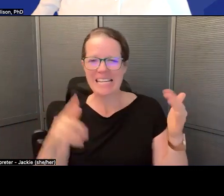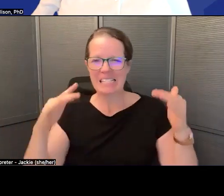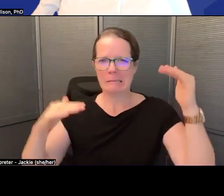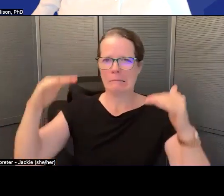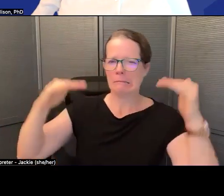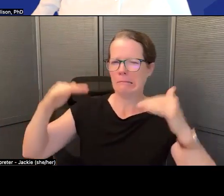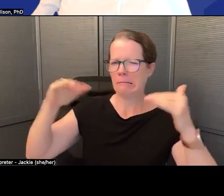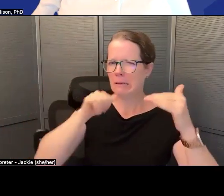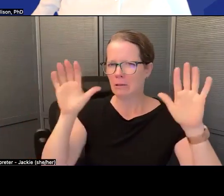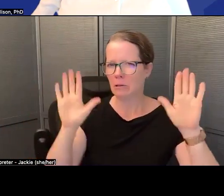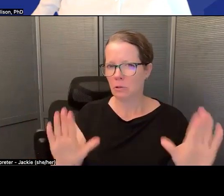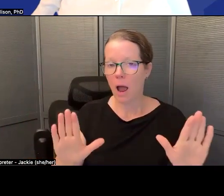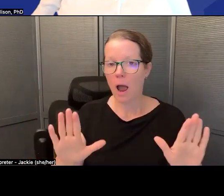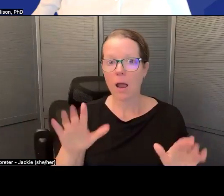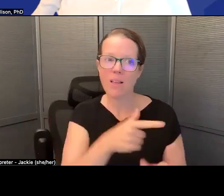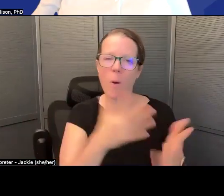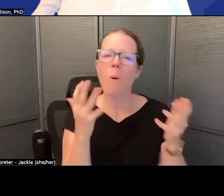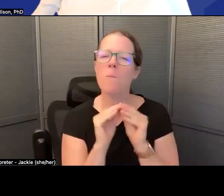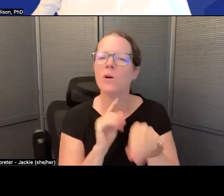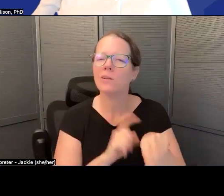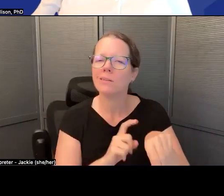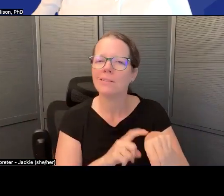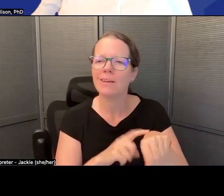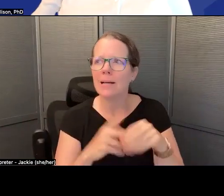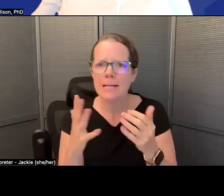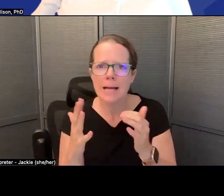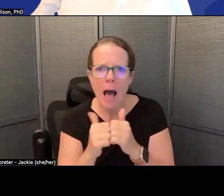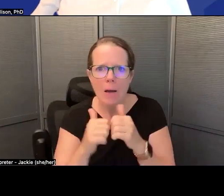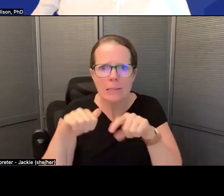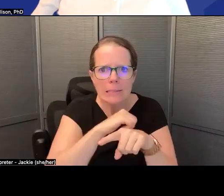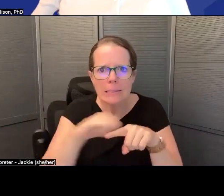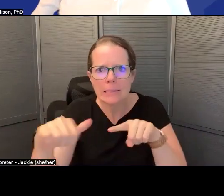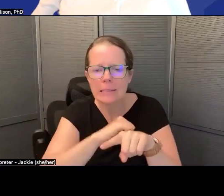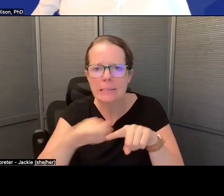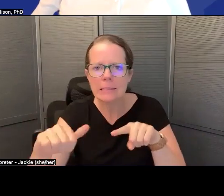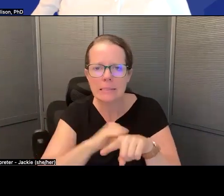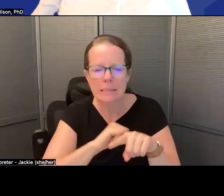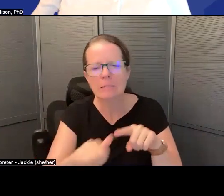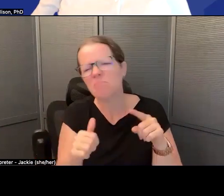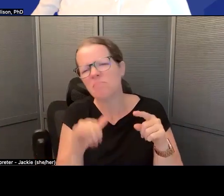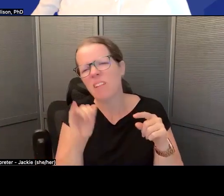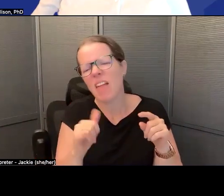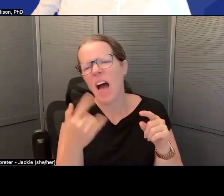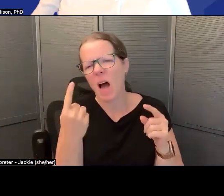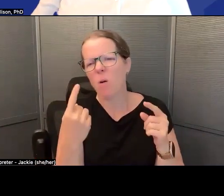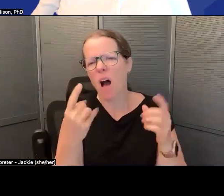boosted staff ability to manage agitation and aggression. Next slide.